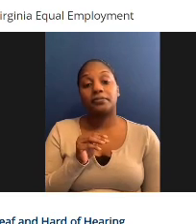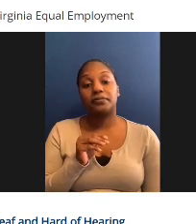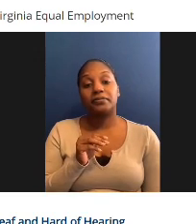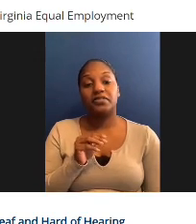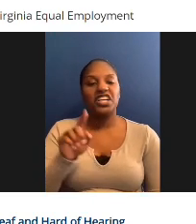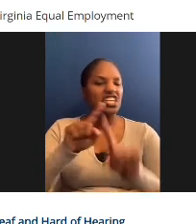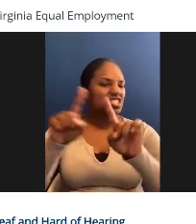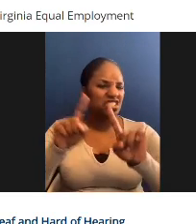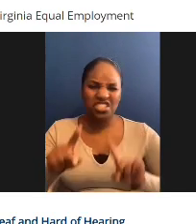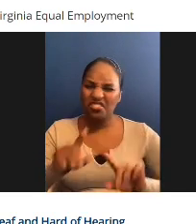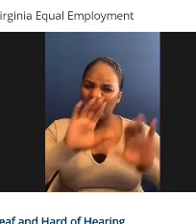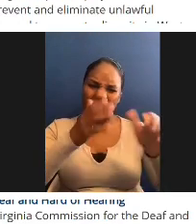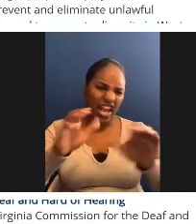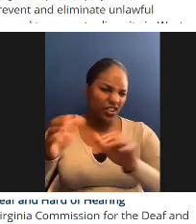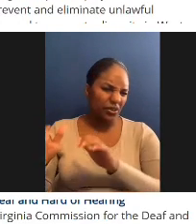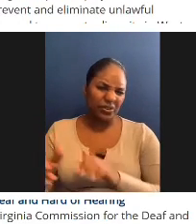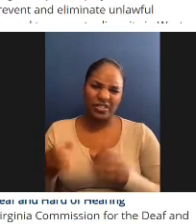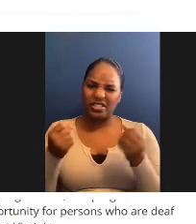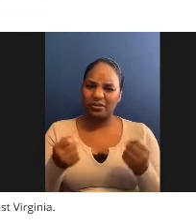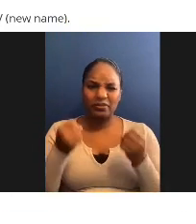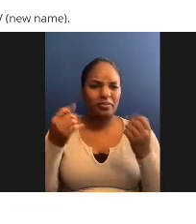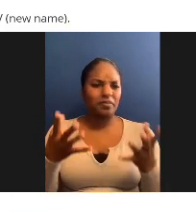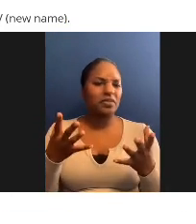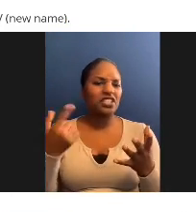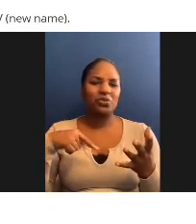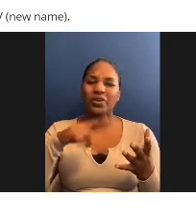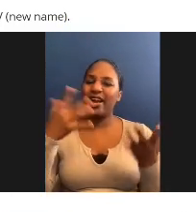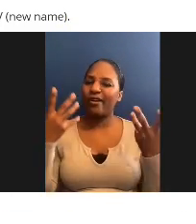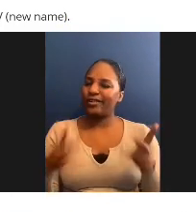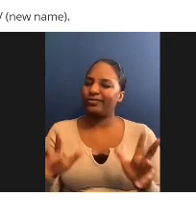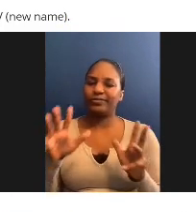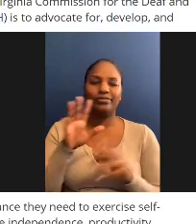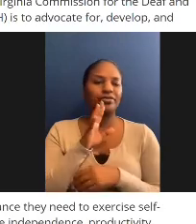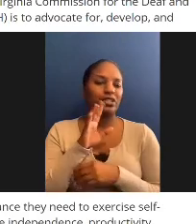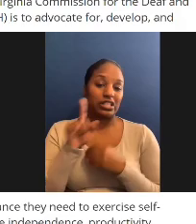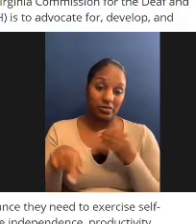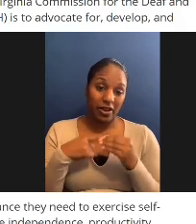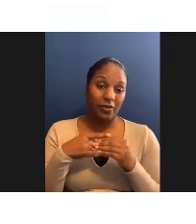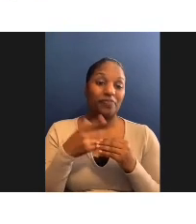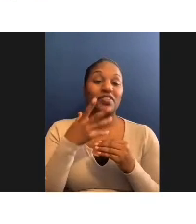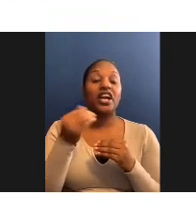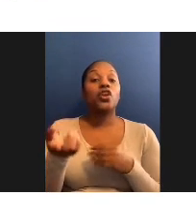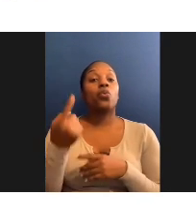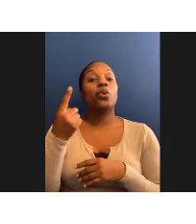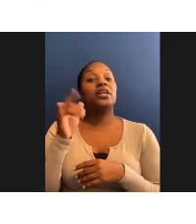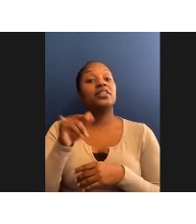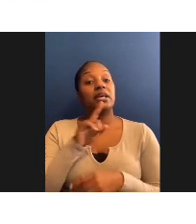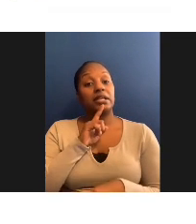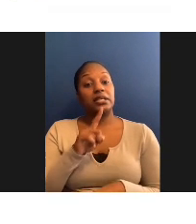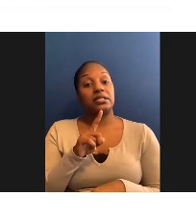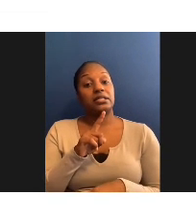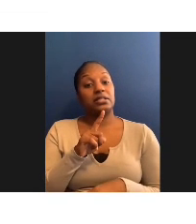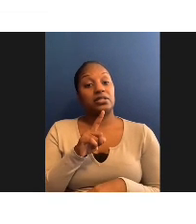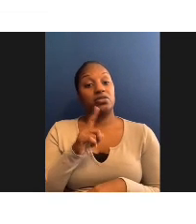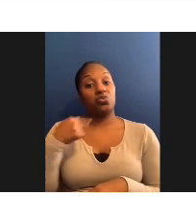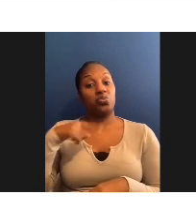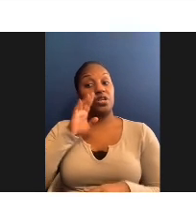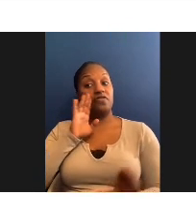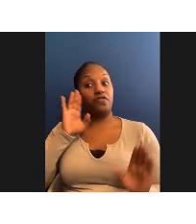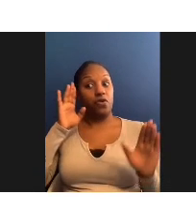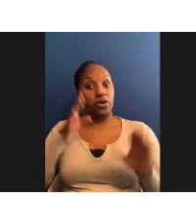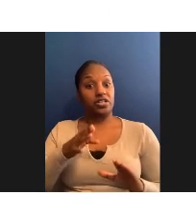different categories. Many of them we have already talked about. The one that is the one that we focus on